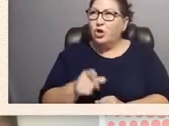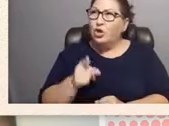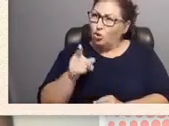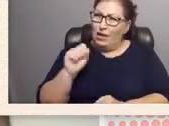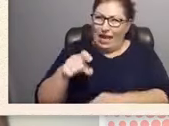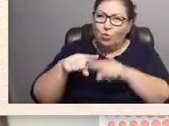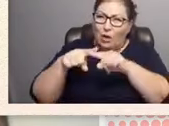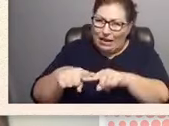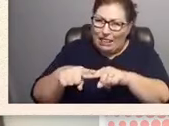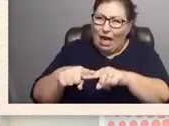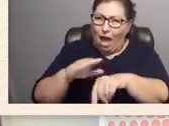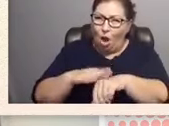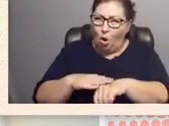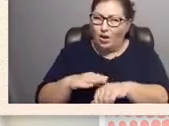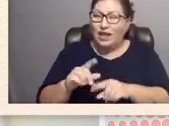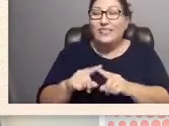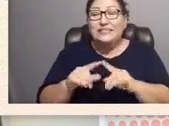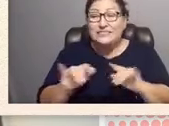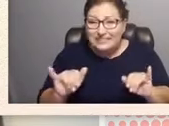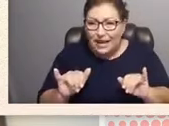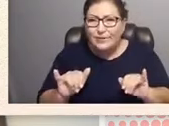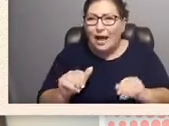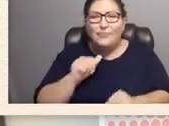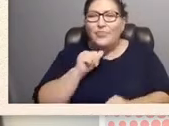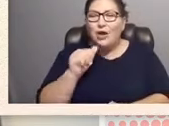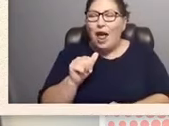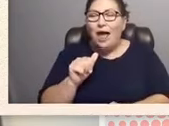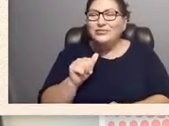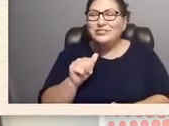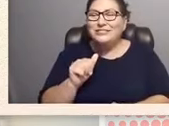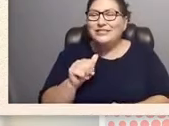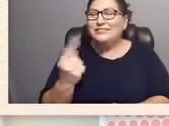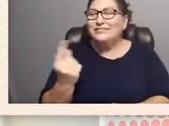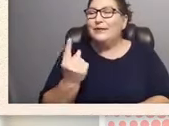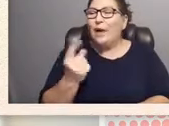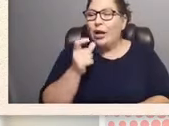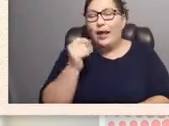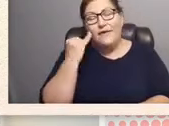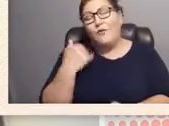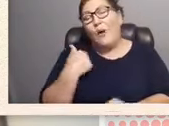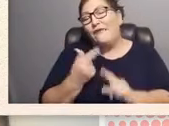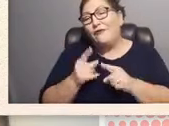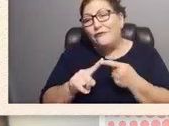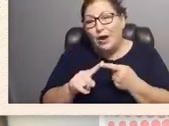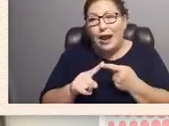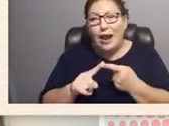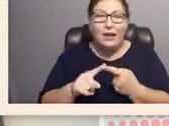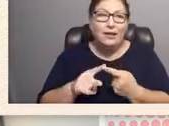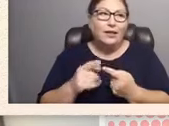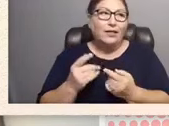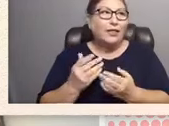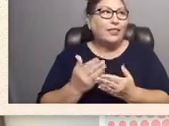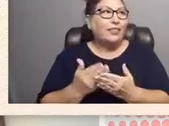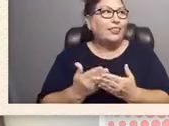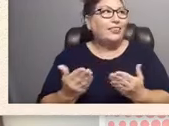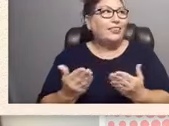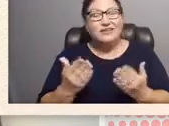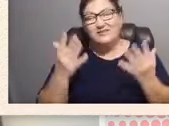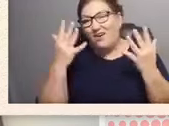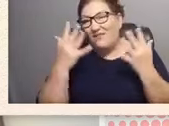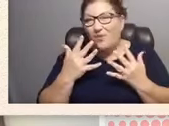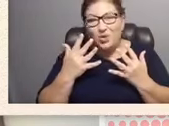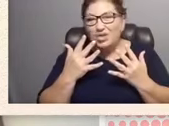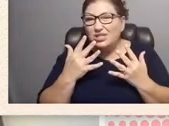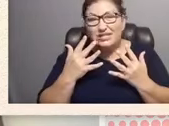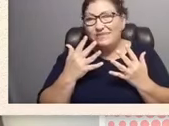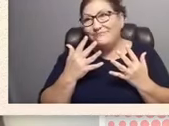At the same time, they're not just somebody who's, if you have a friend and if things unfortunately don't go